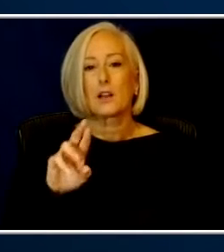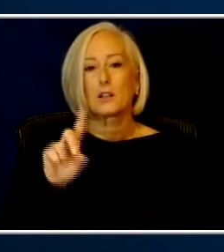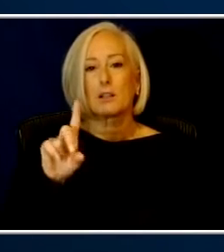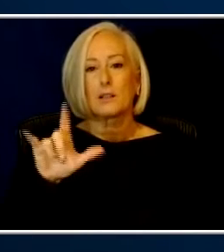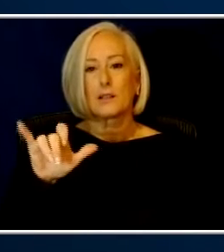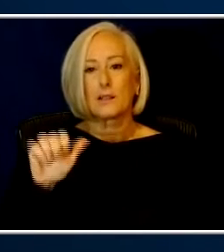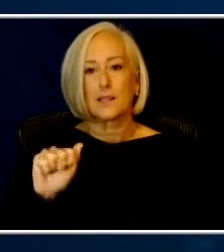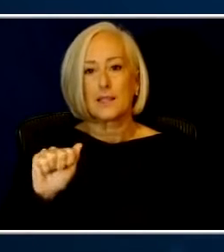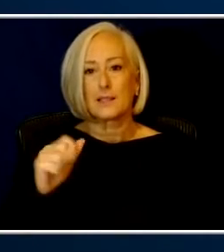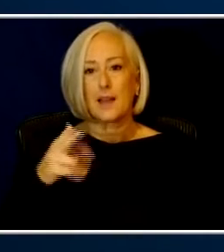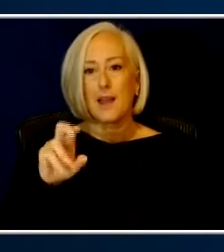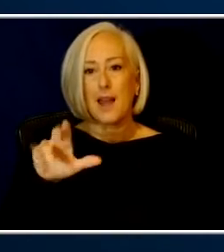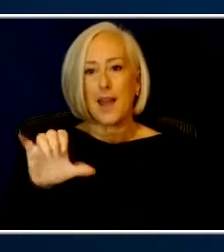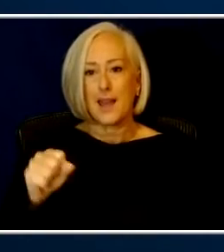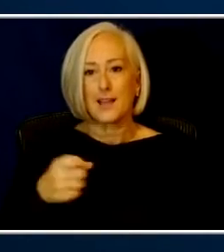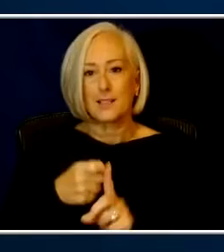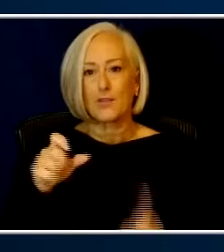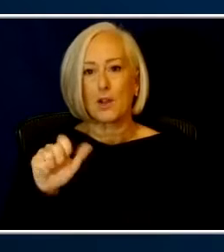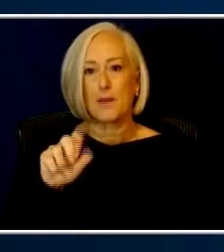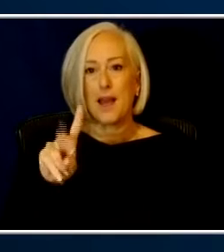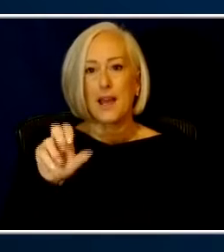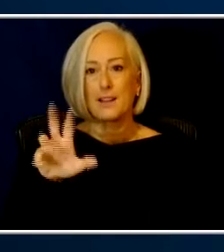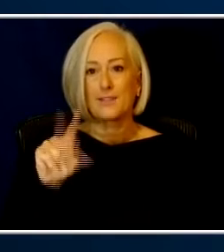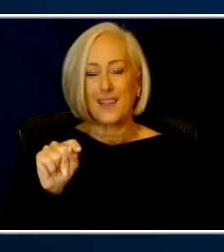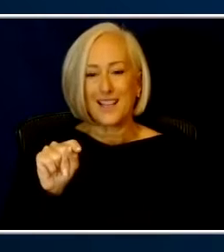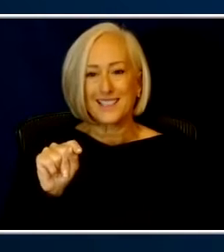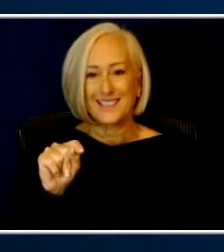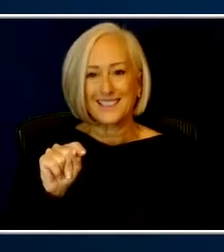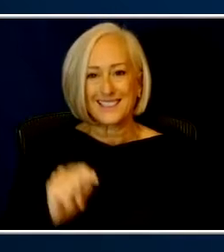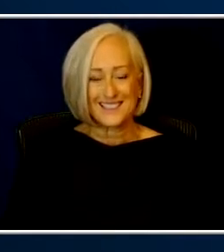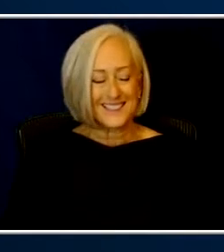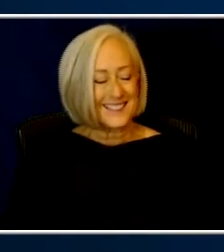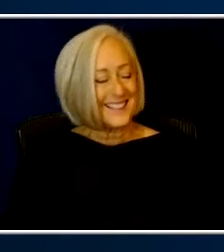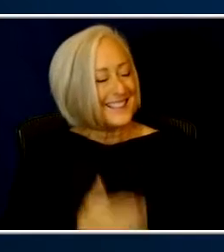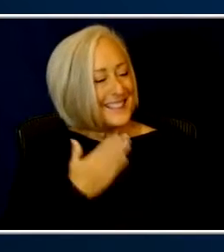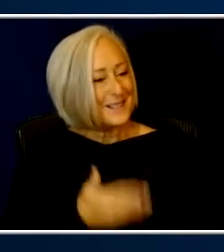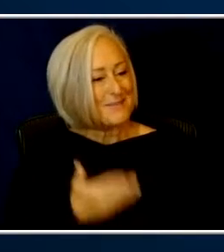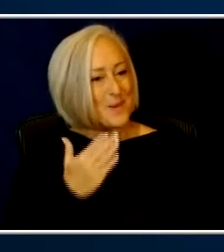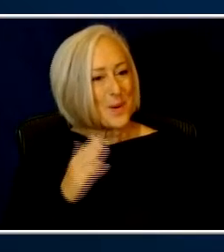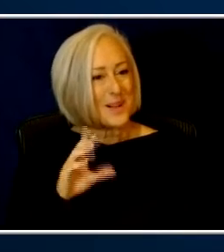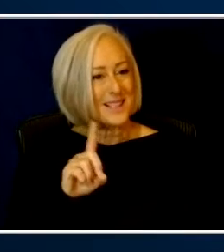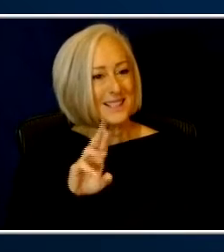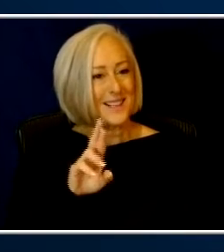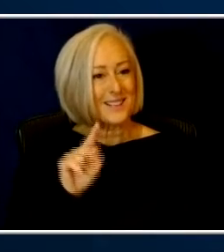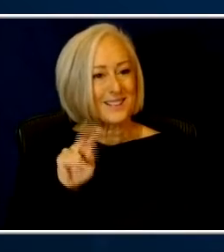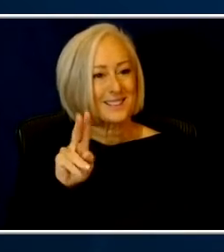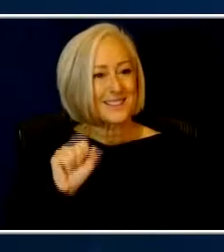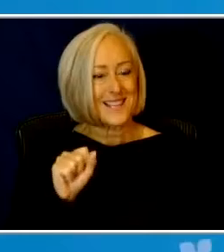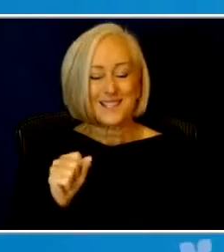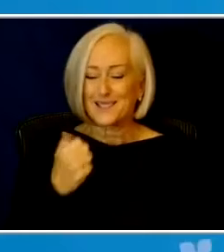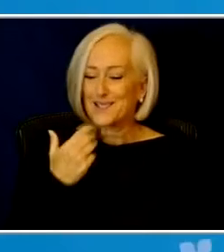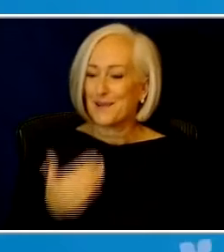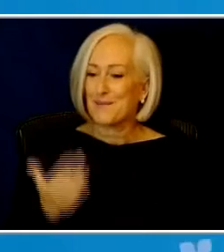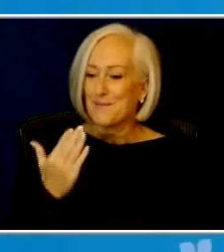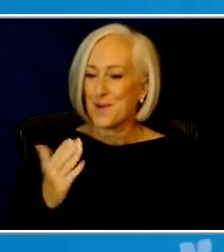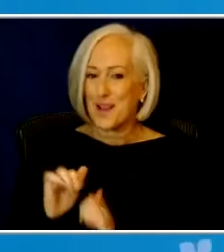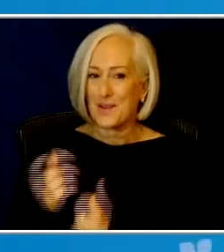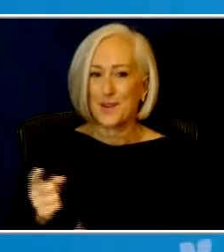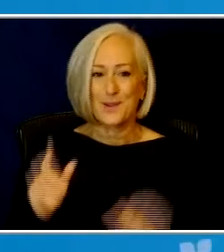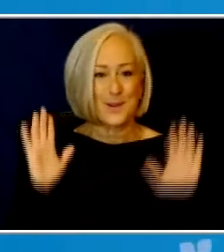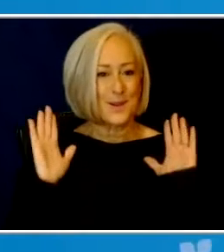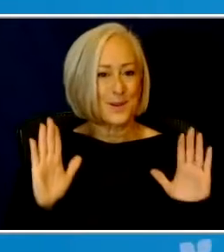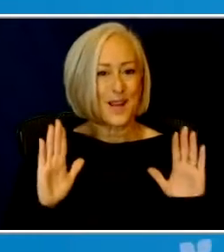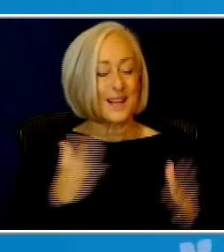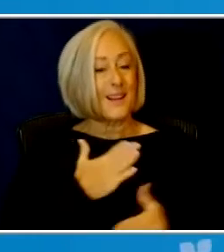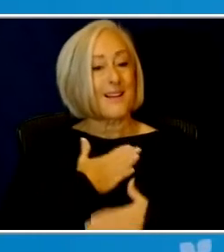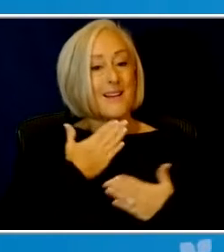Mission. Morning, Dr. Stites. Hey, good morning, Lisa. How are you? I'm fabulous. I'm happy to report that